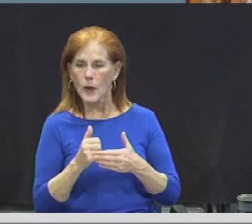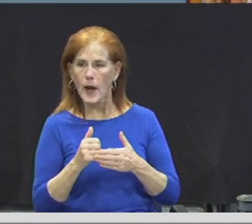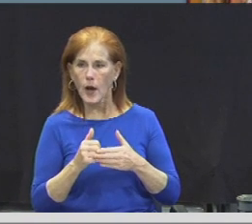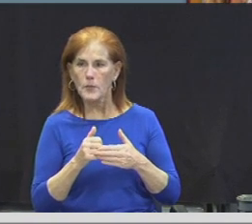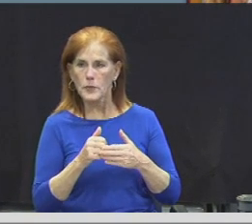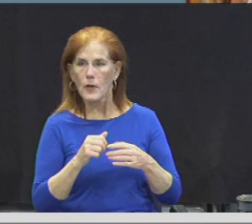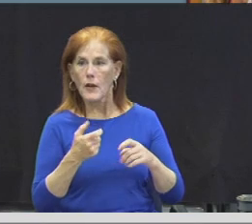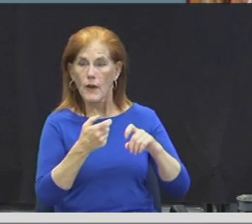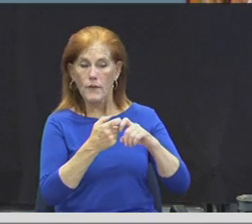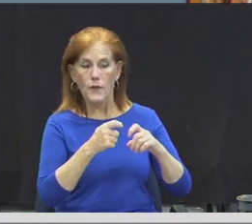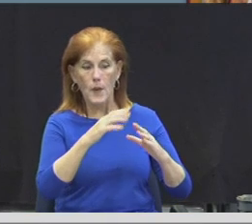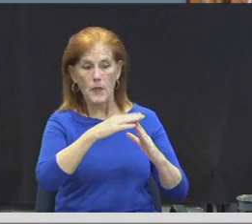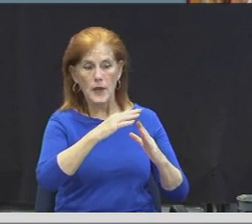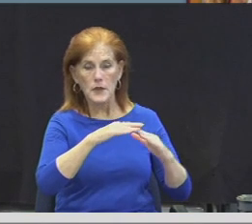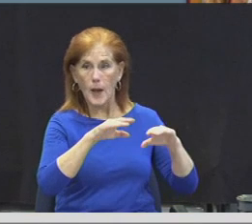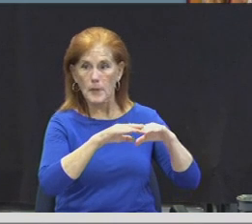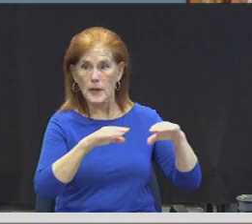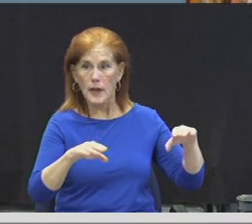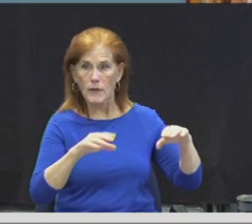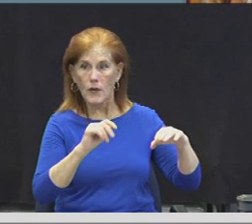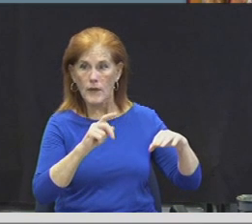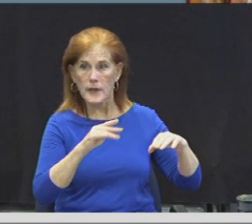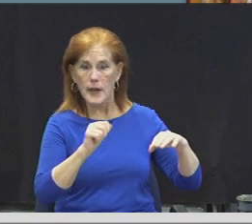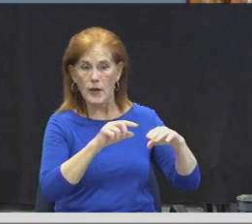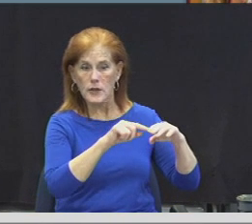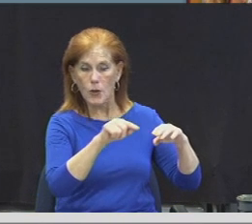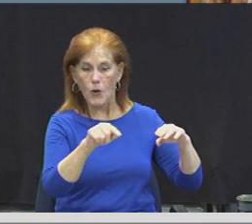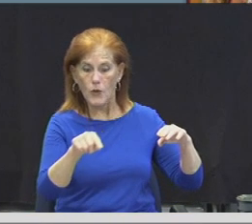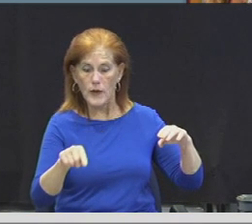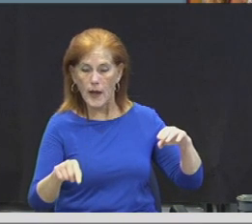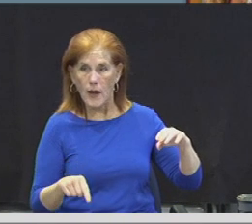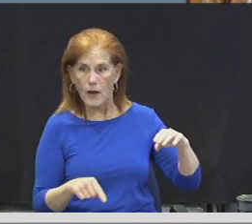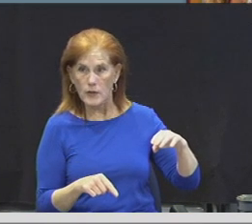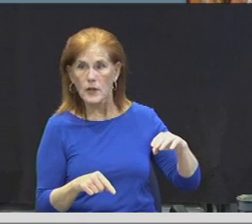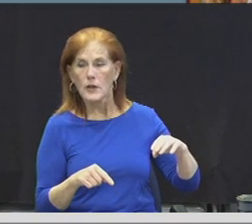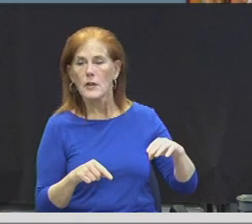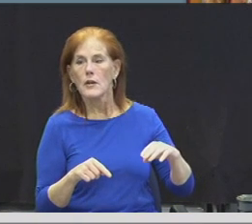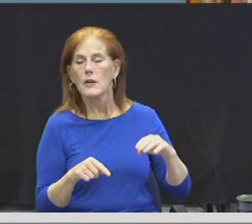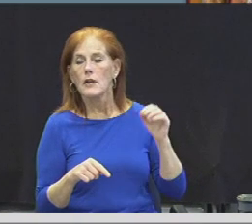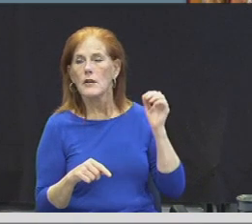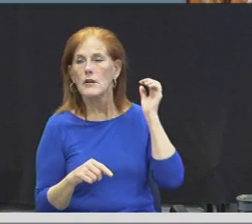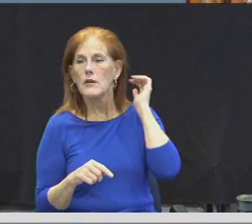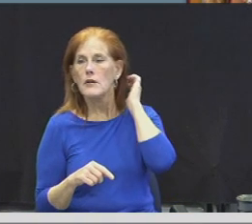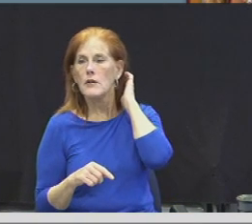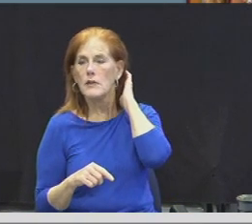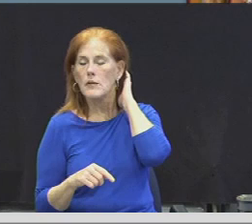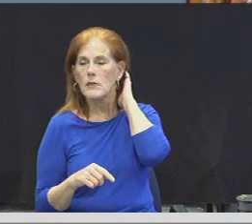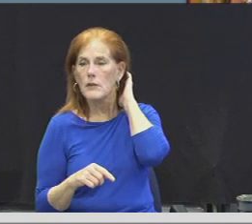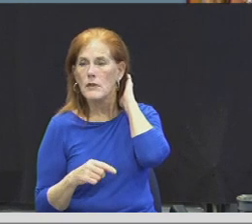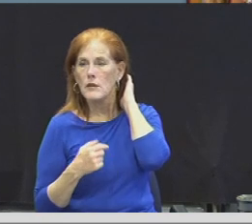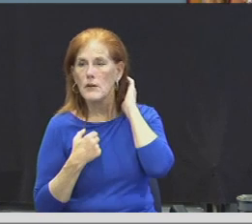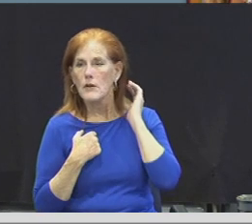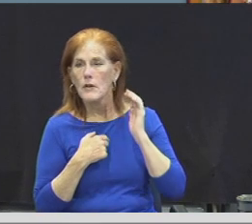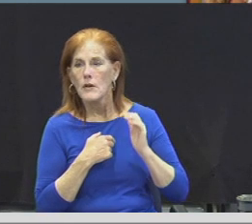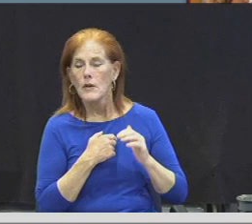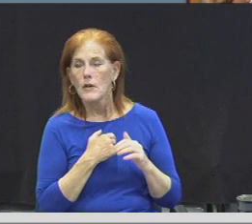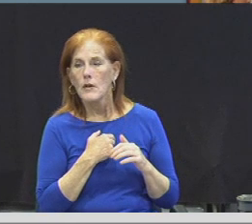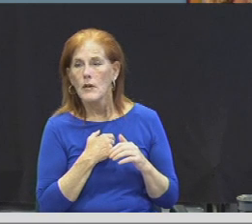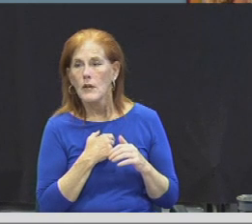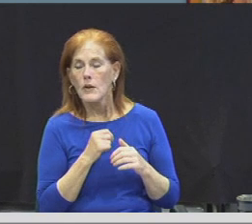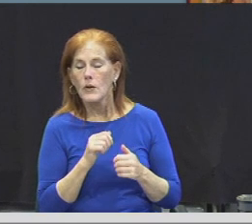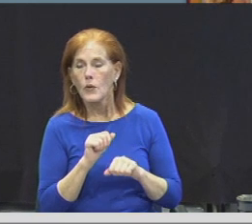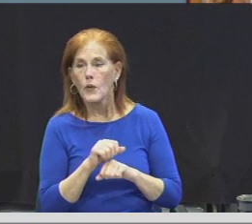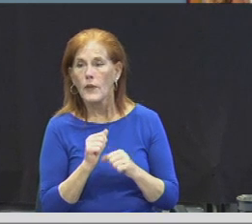way down from the upper level of the terrace through the urban beach all the way down. And we've actually, through our work